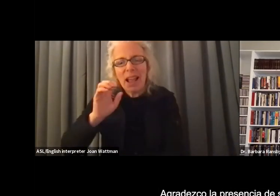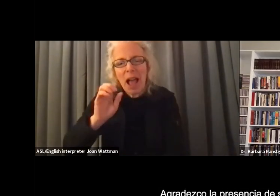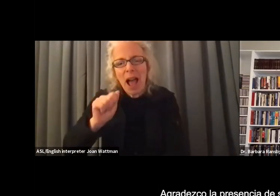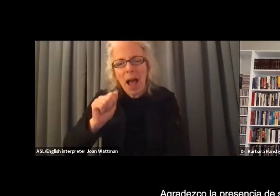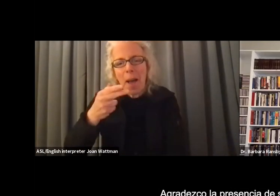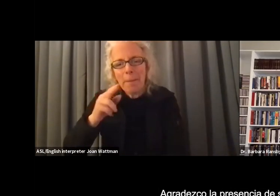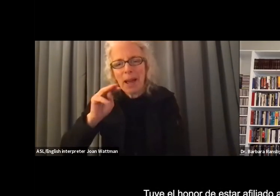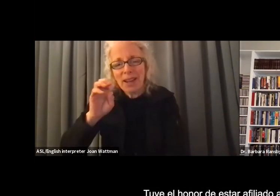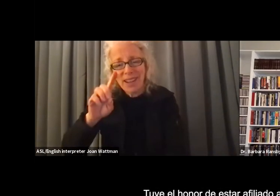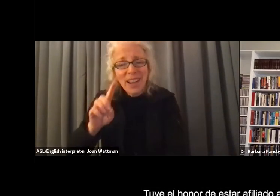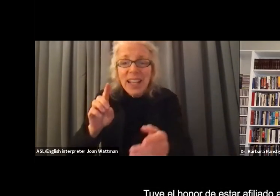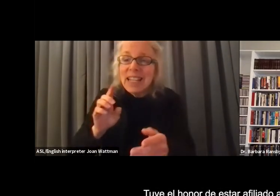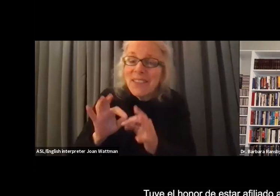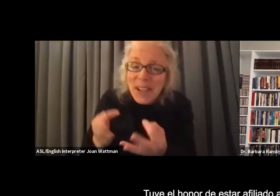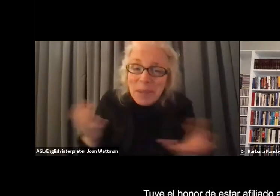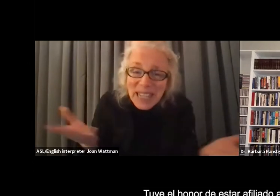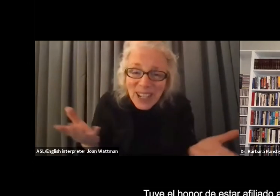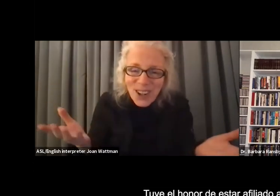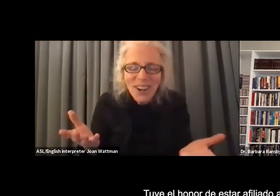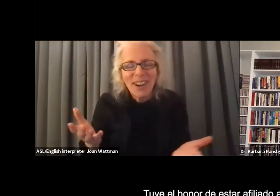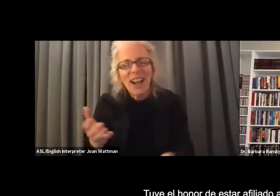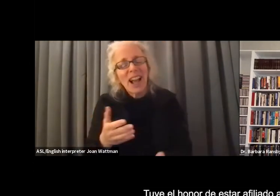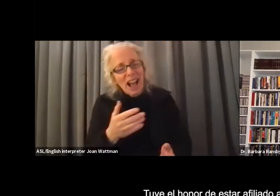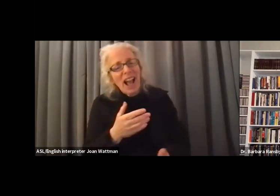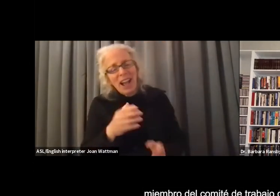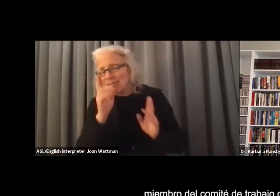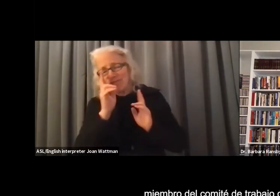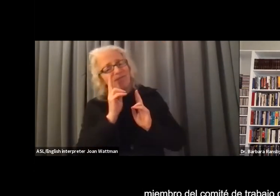of his family. I had the honor to be affiliated with Eqbal as